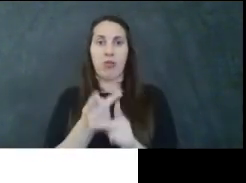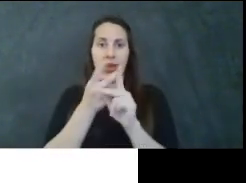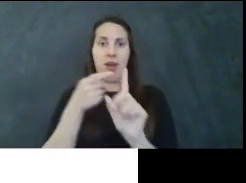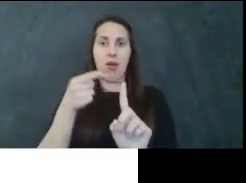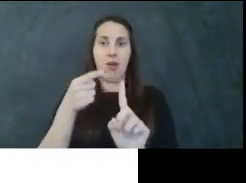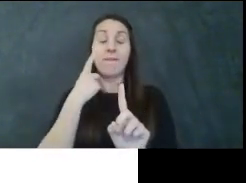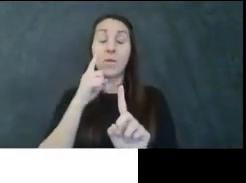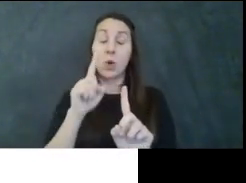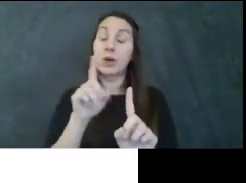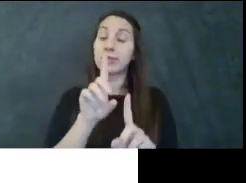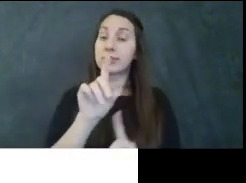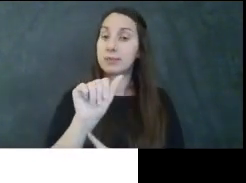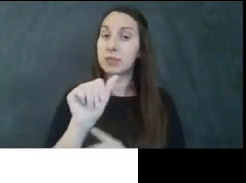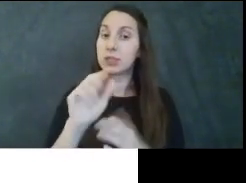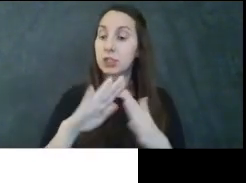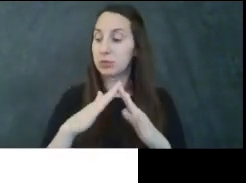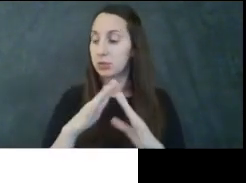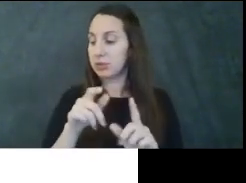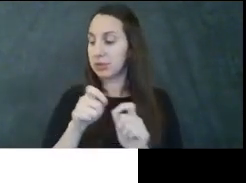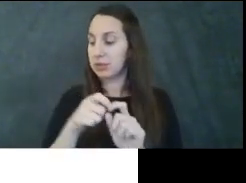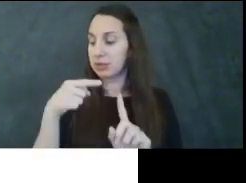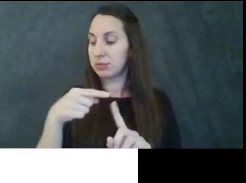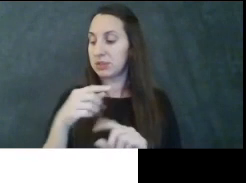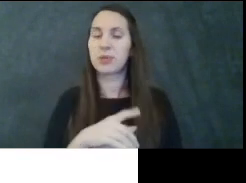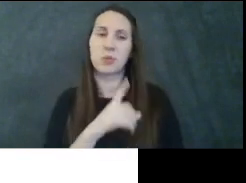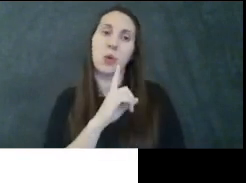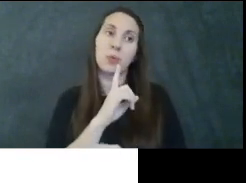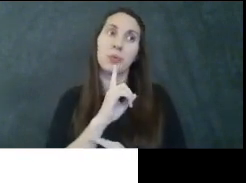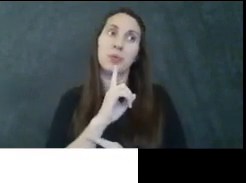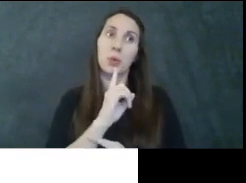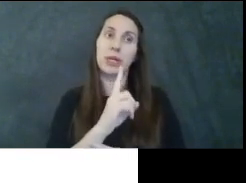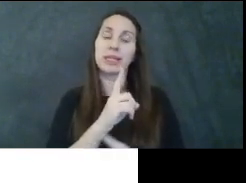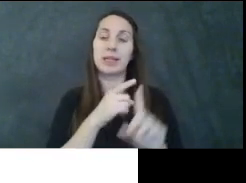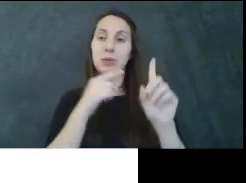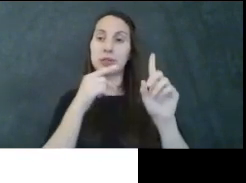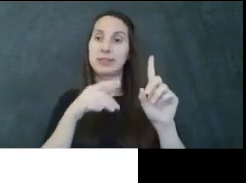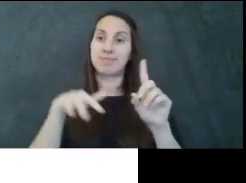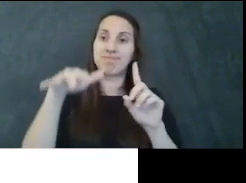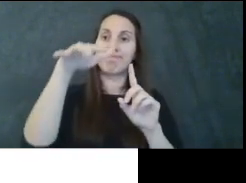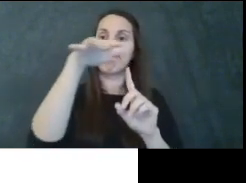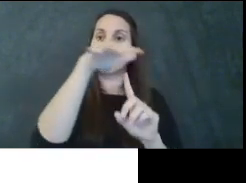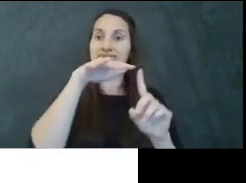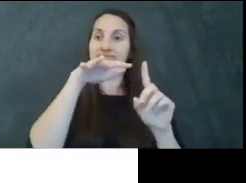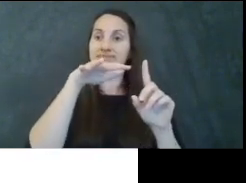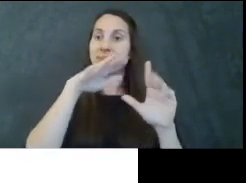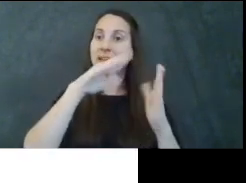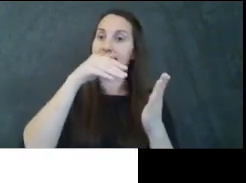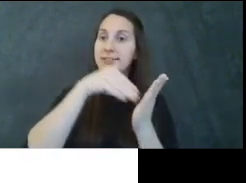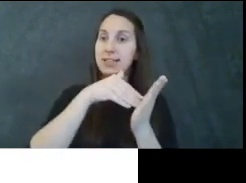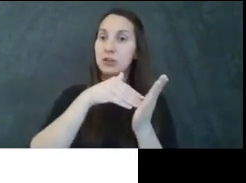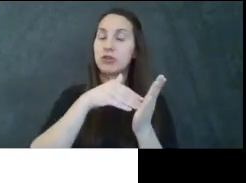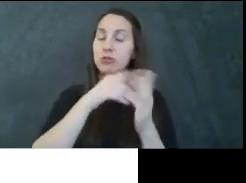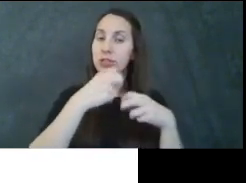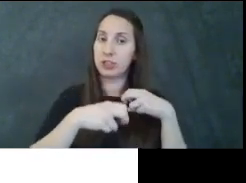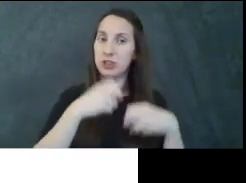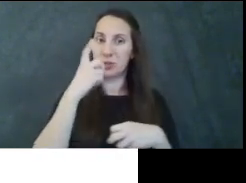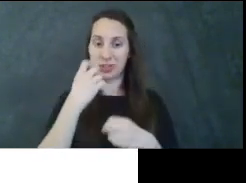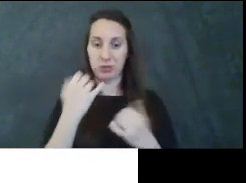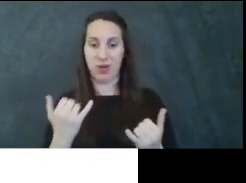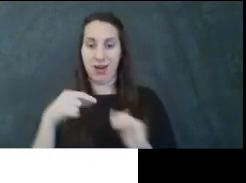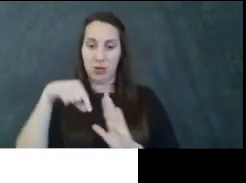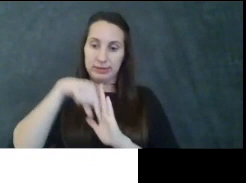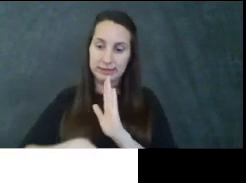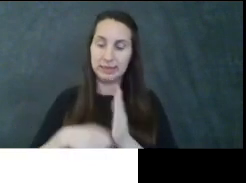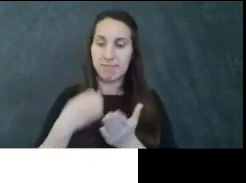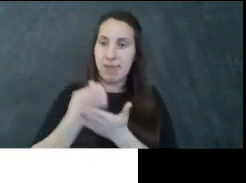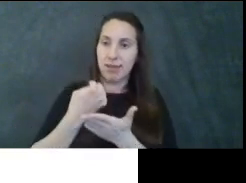community. First of all, it was a central issue above all. Look, we were in a deep economic and healthcare crisis in